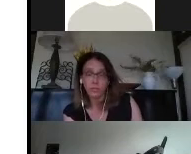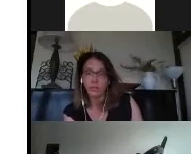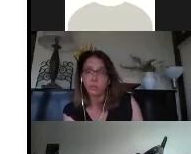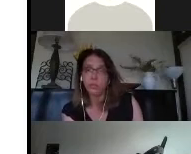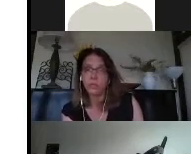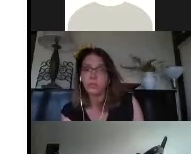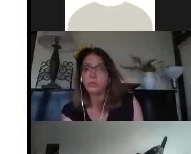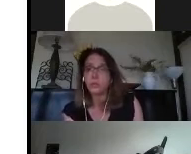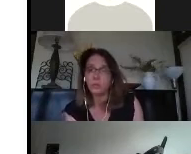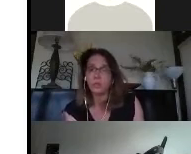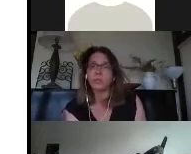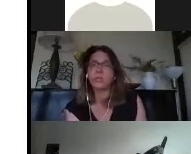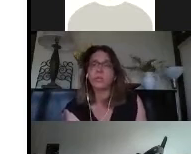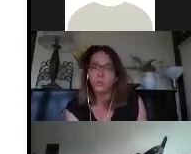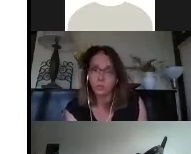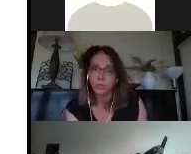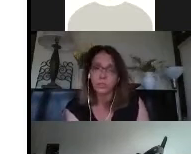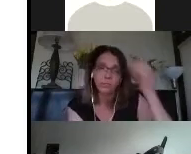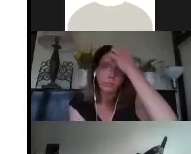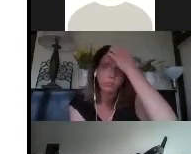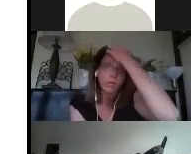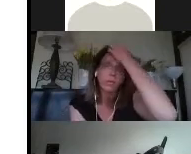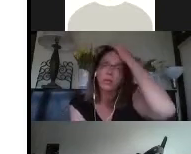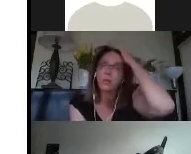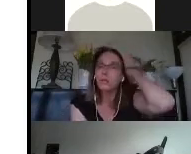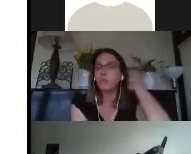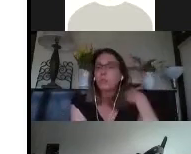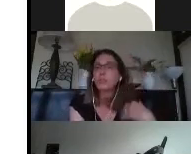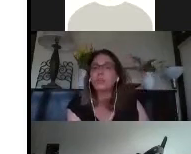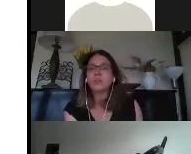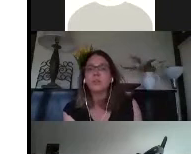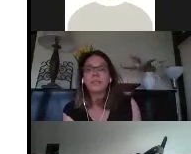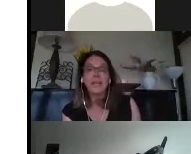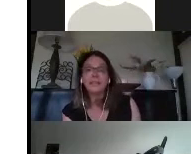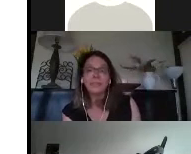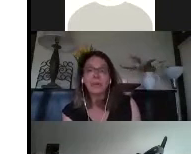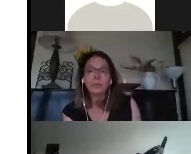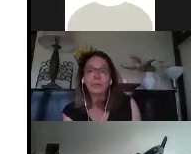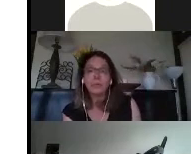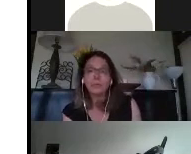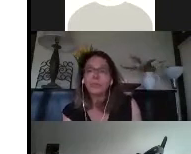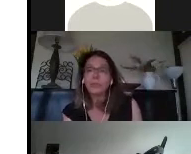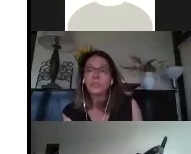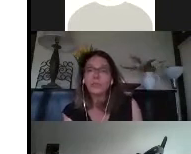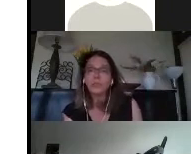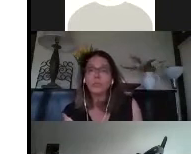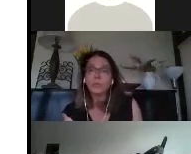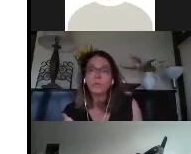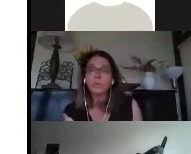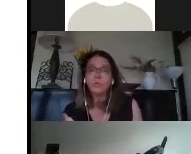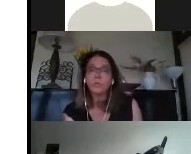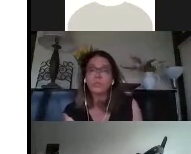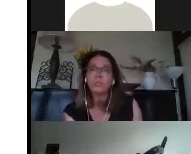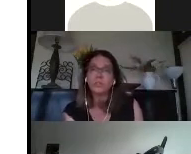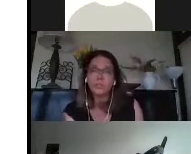street's fine, it's right up against the curb, but the other side of the street does have this wide separation. It's an asymmetrical street section, which means we